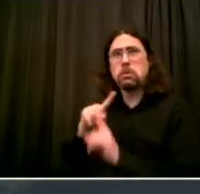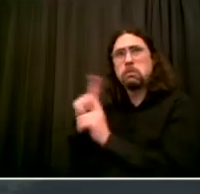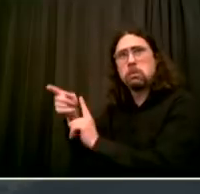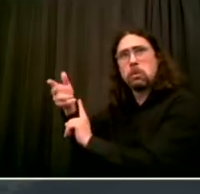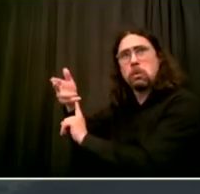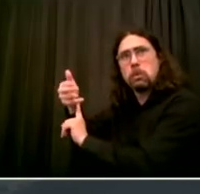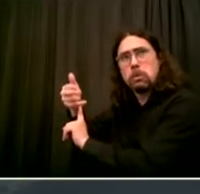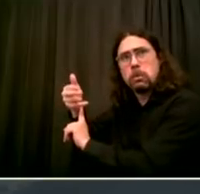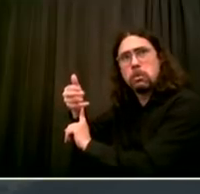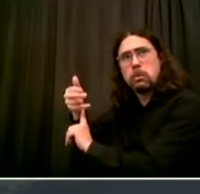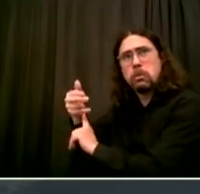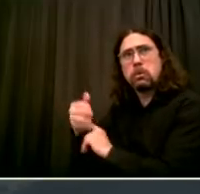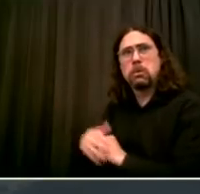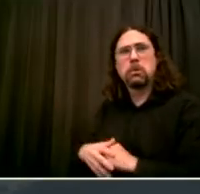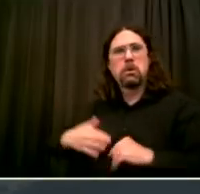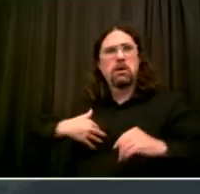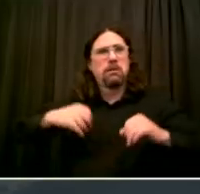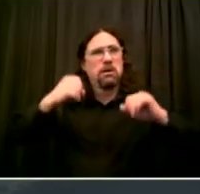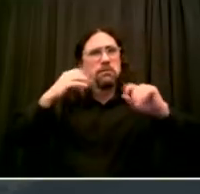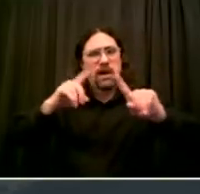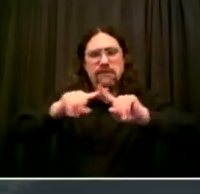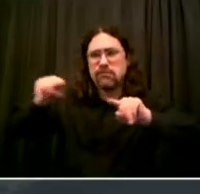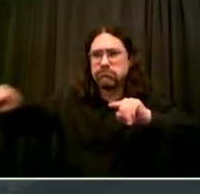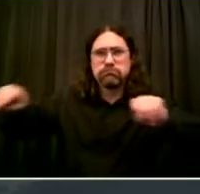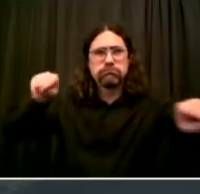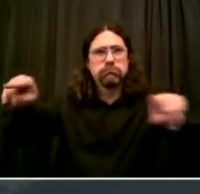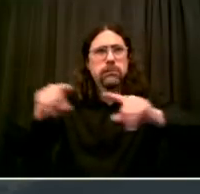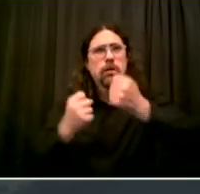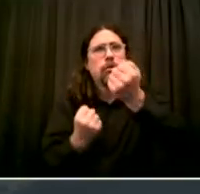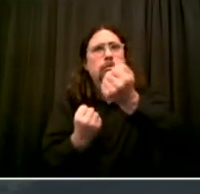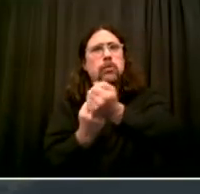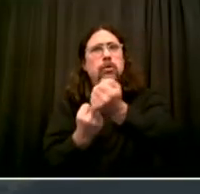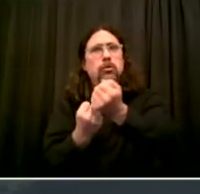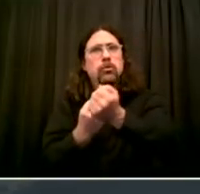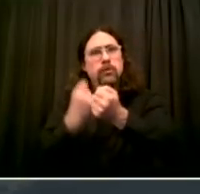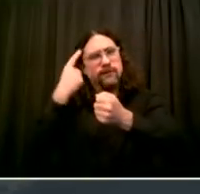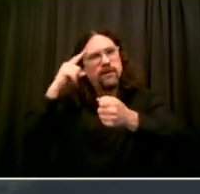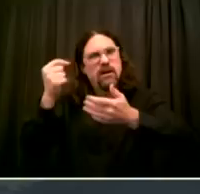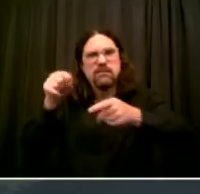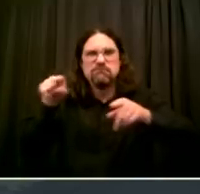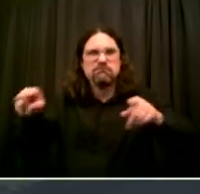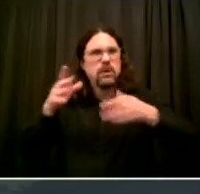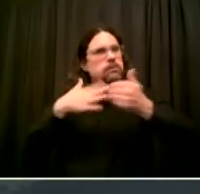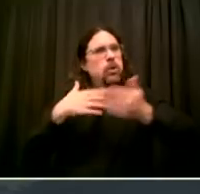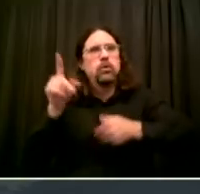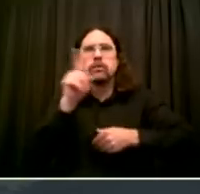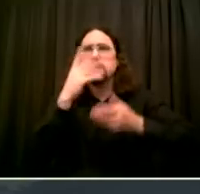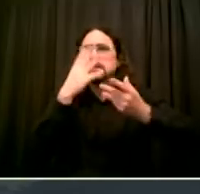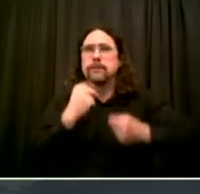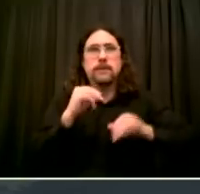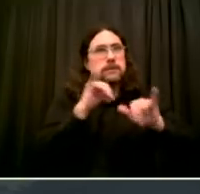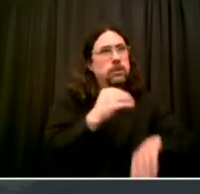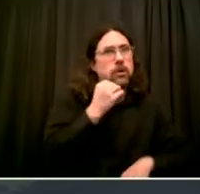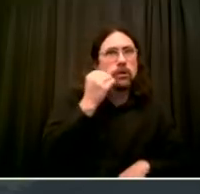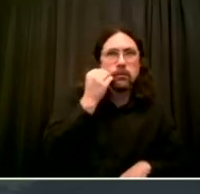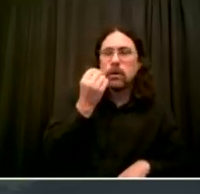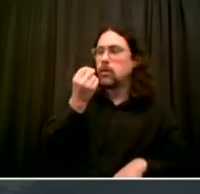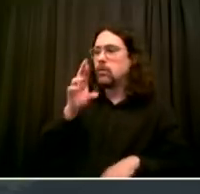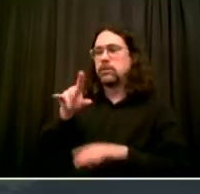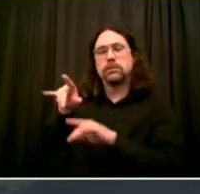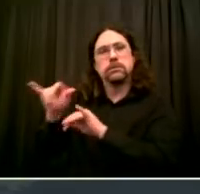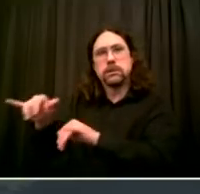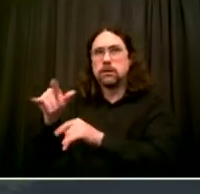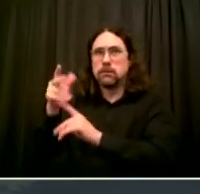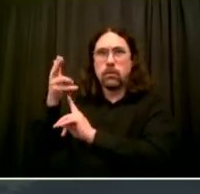situation. Now, let's say you don't have a doctor. Well, we said many times, any New Yorker who's in the middle of an urgent